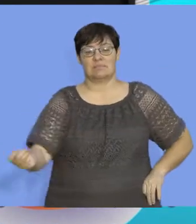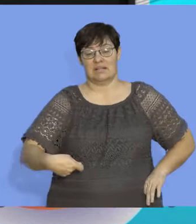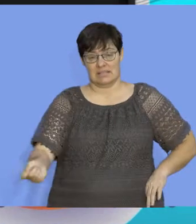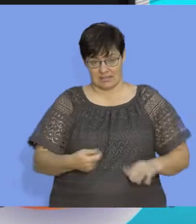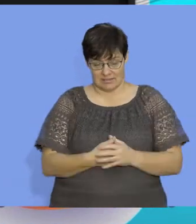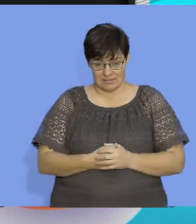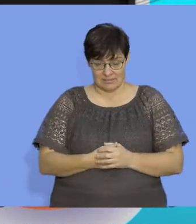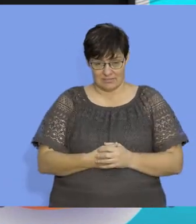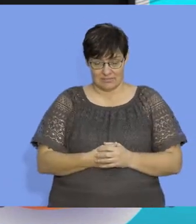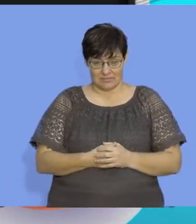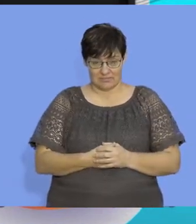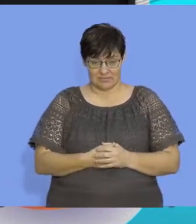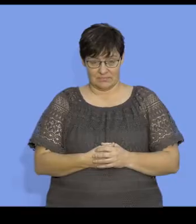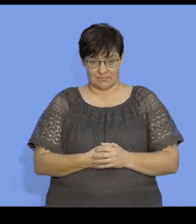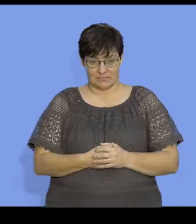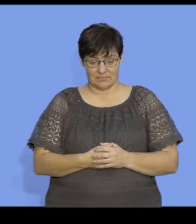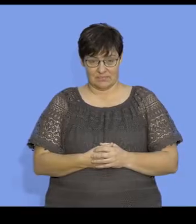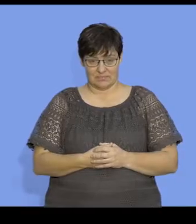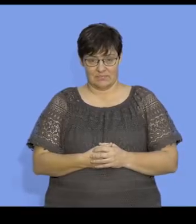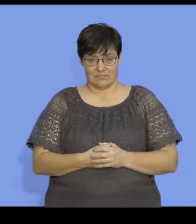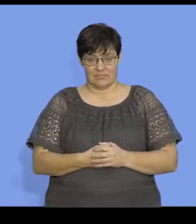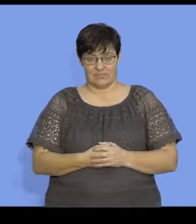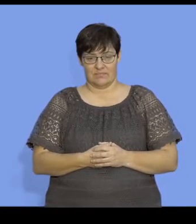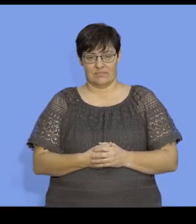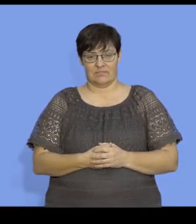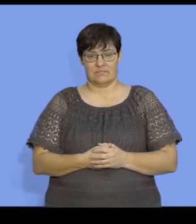and expenses.